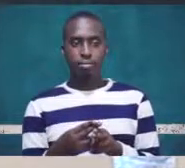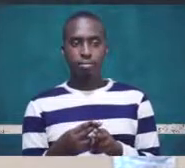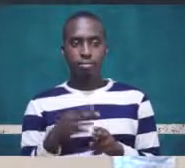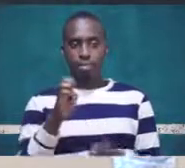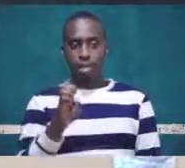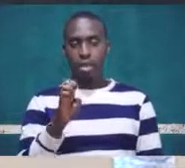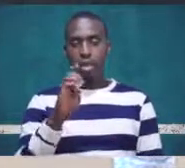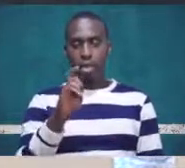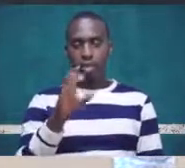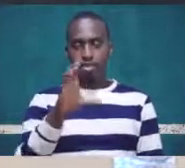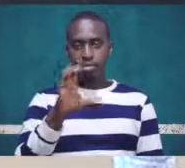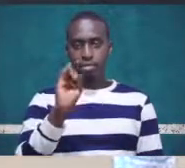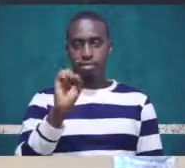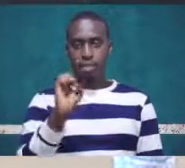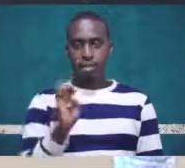tax.